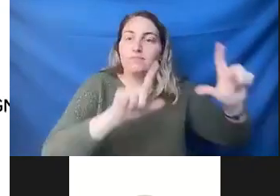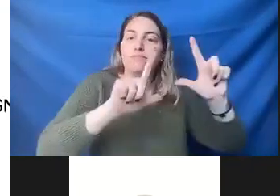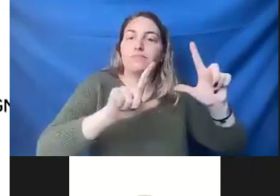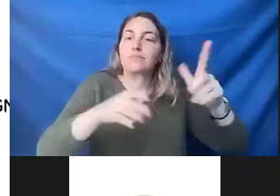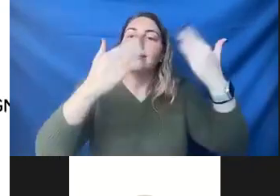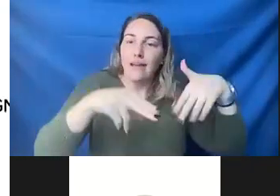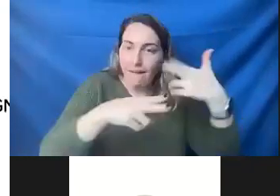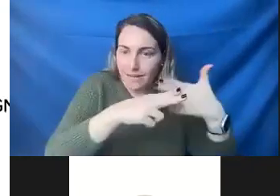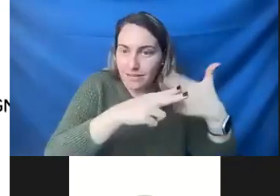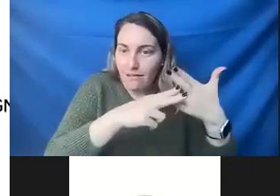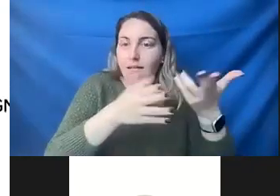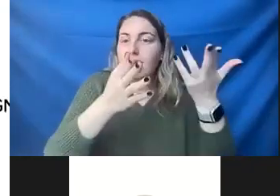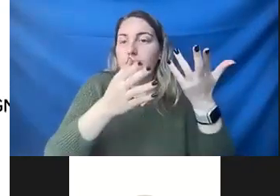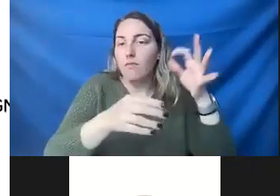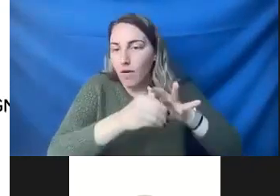BMD.